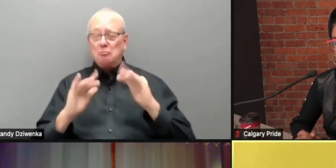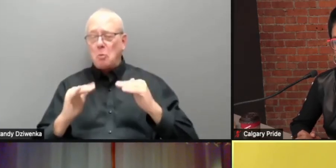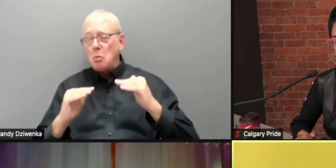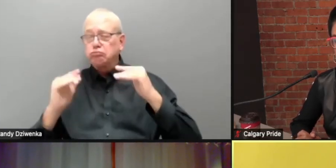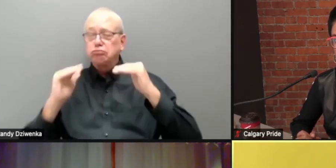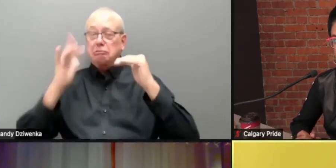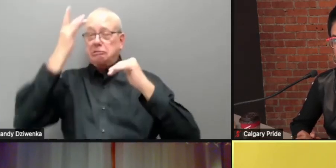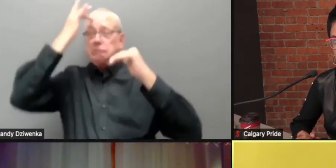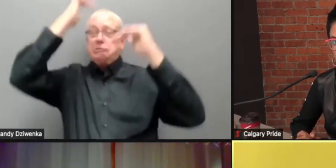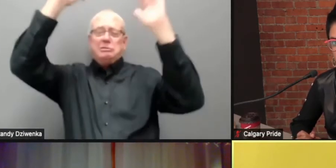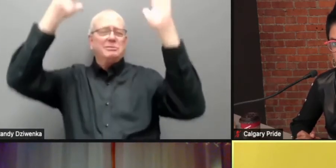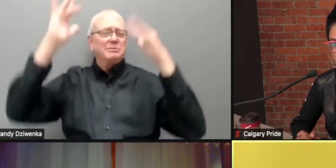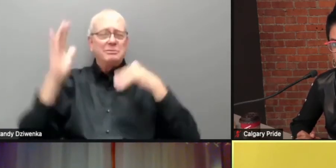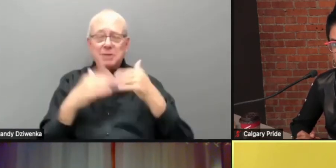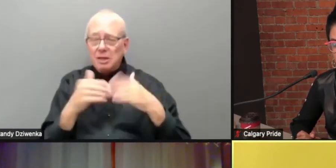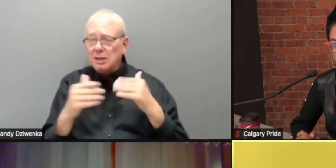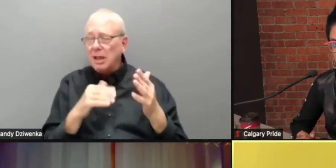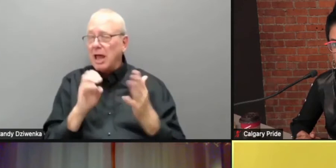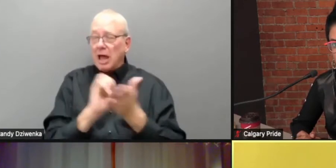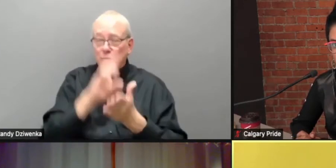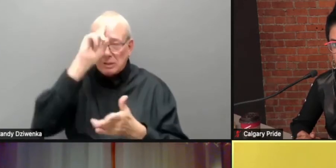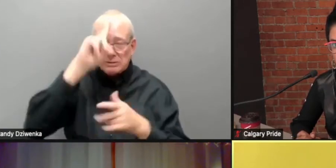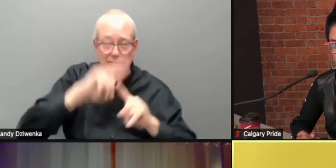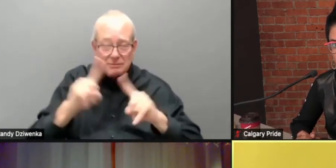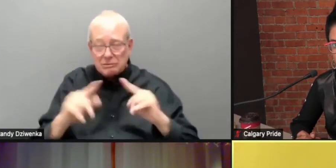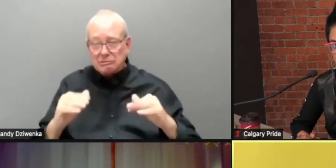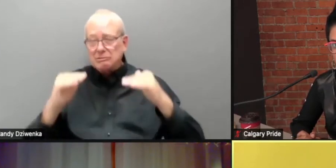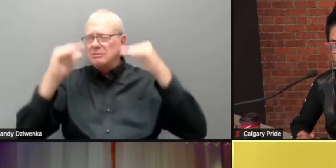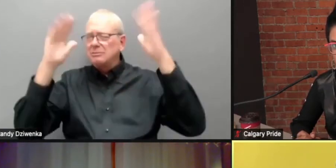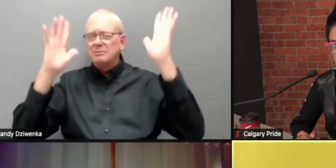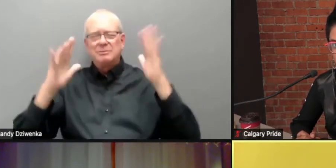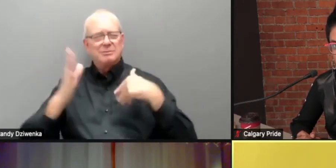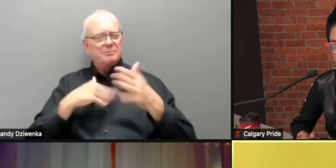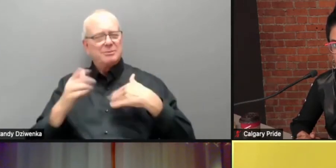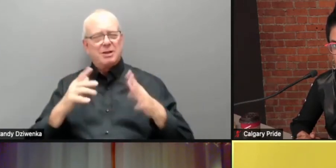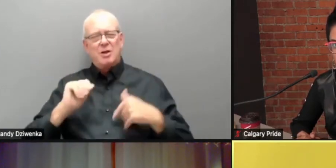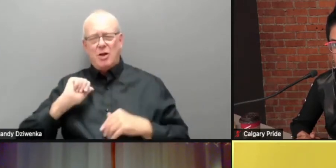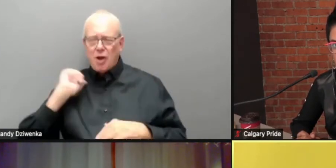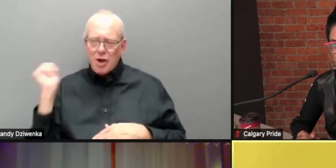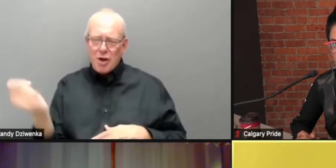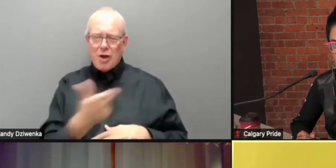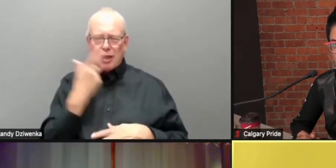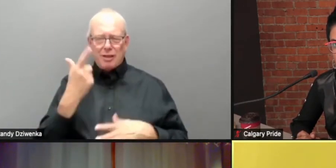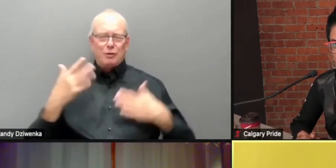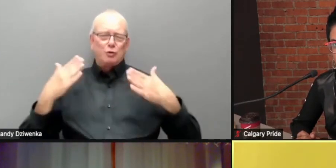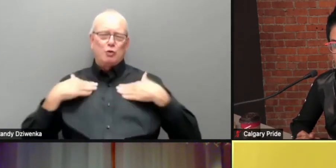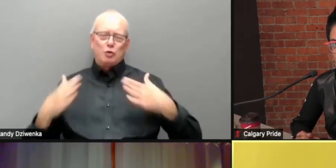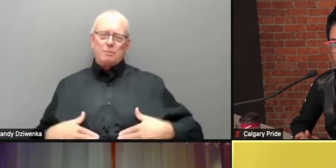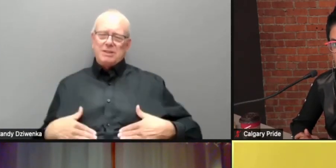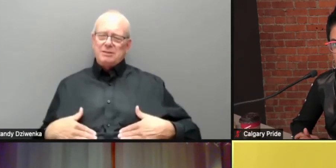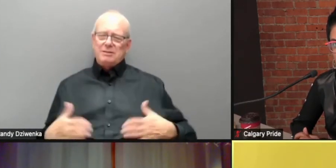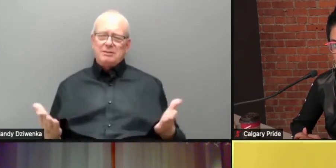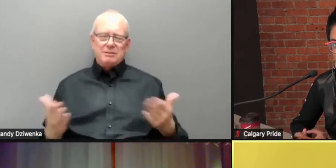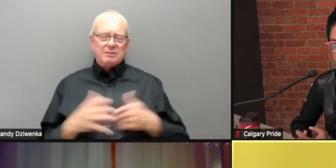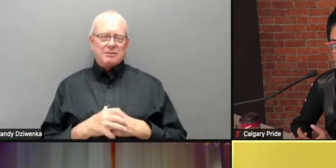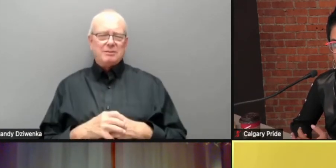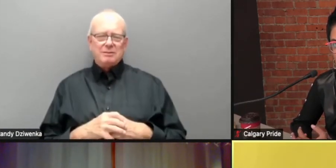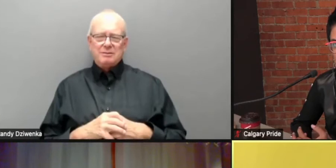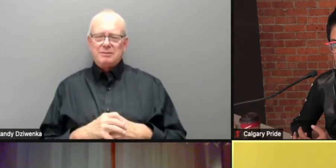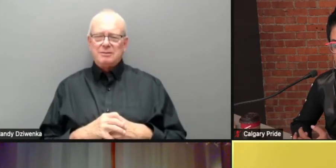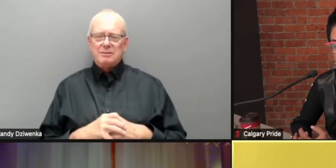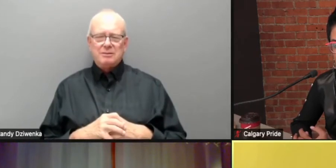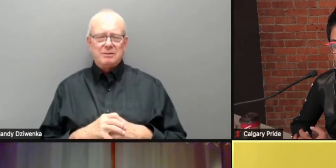borders, or who differentiate between us with respect to our color and caste and creed. So we have to realize